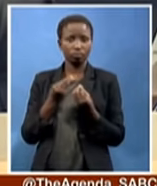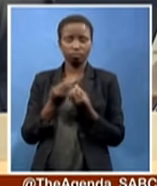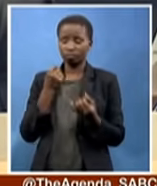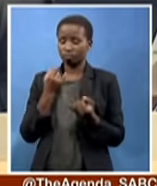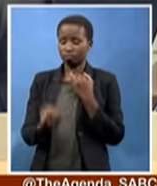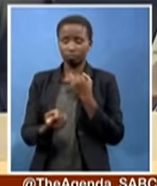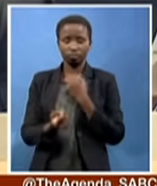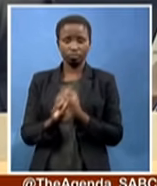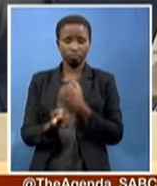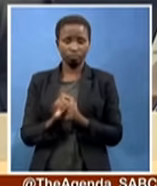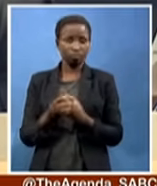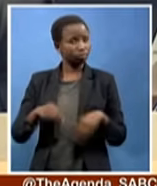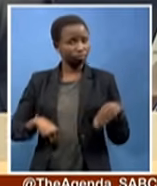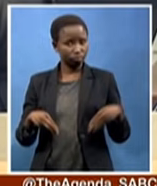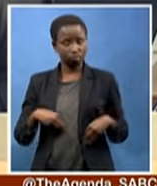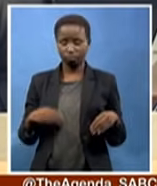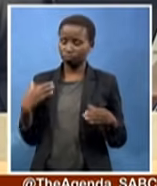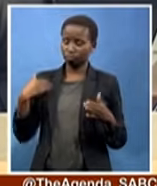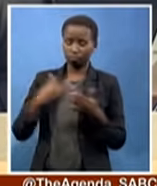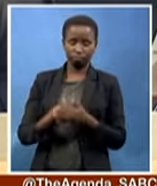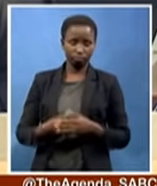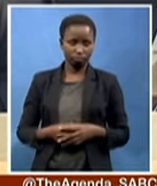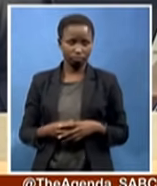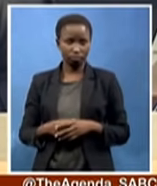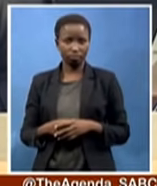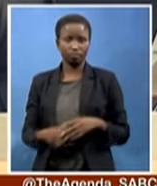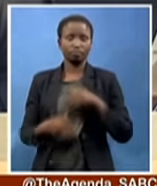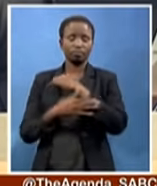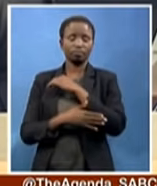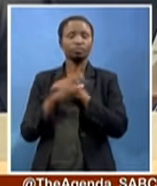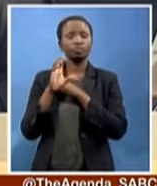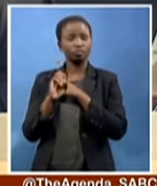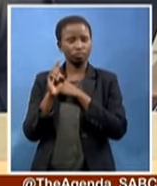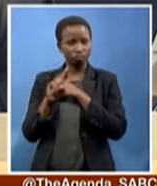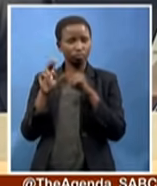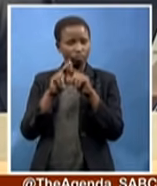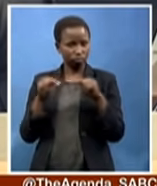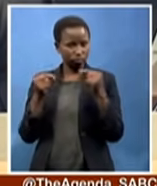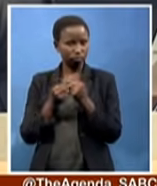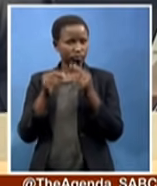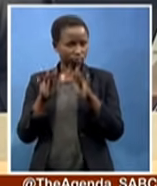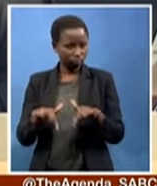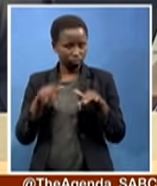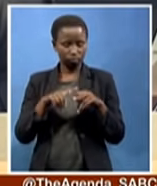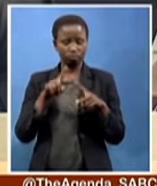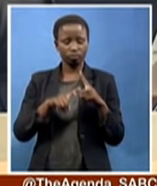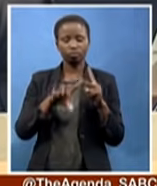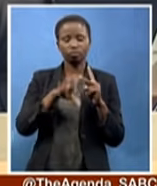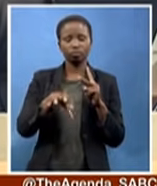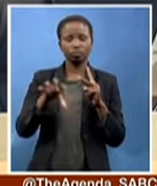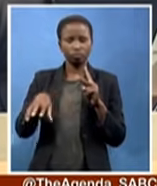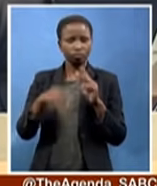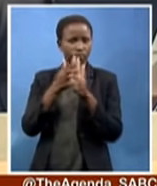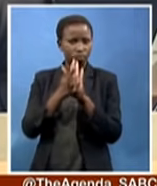Our country has a national parliament and provincial legislatures elected by universal suffrage in regular and free,